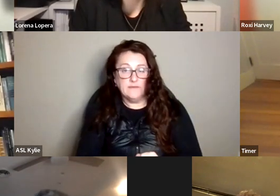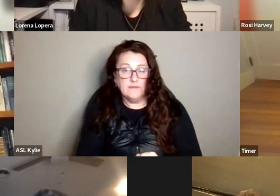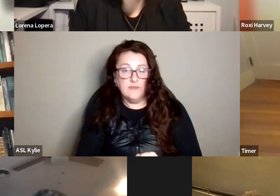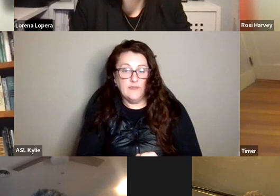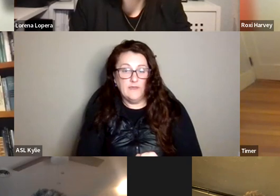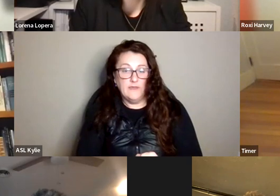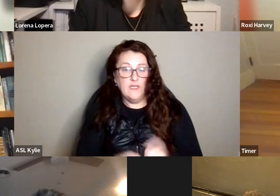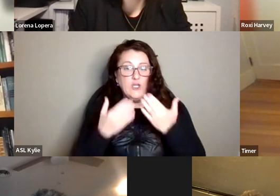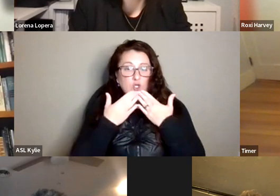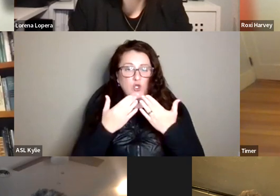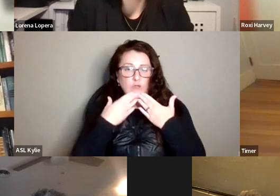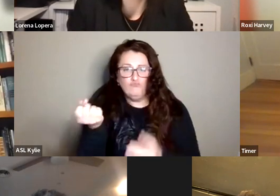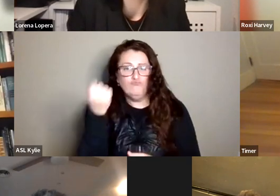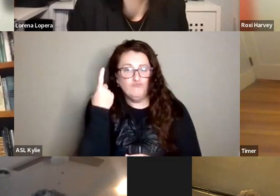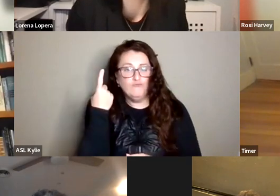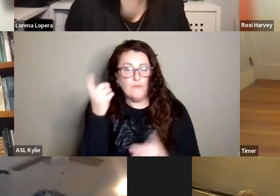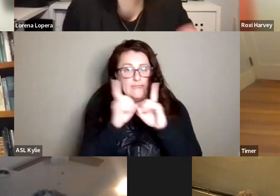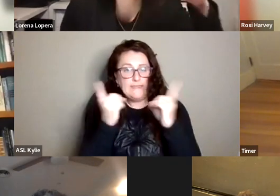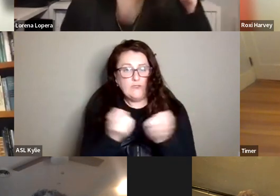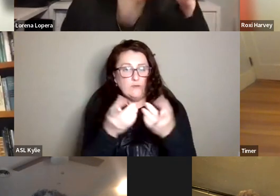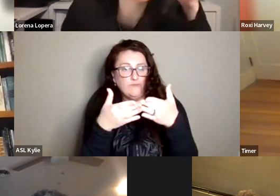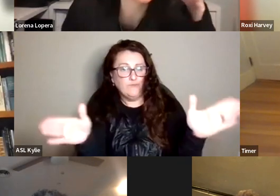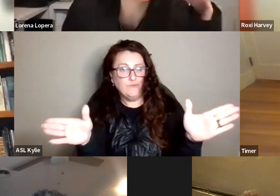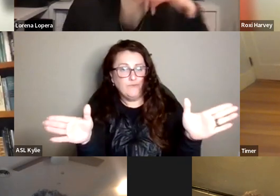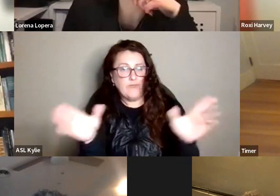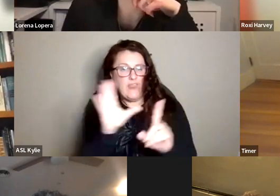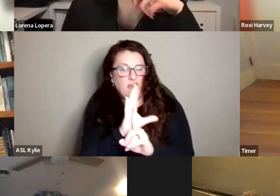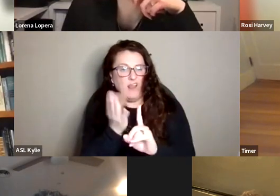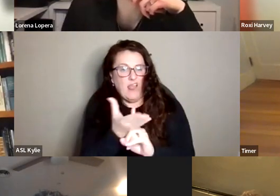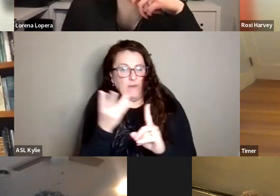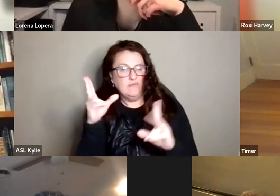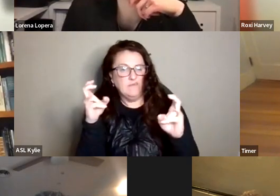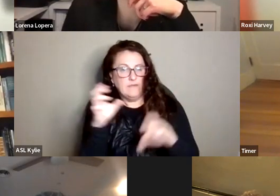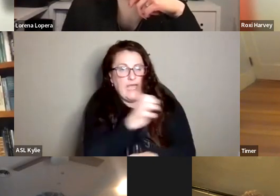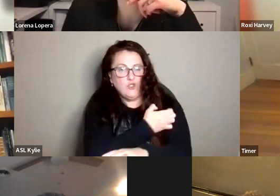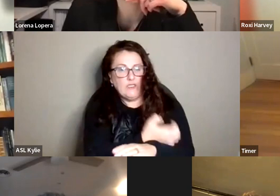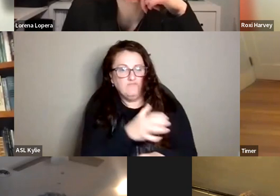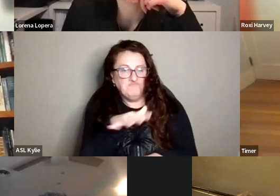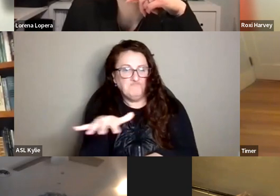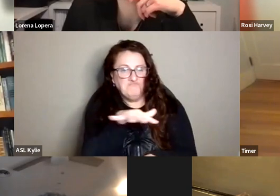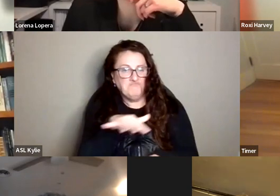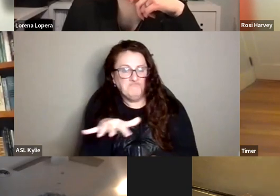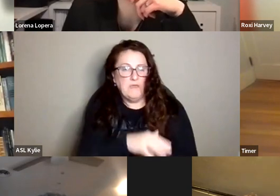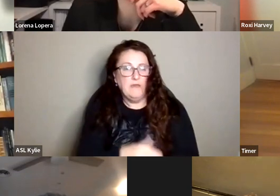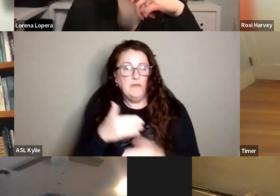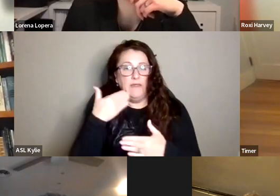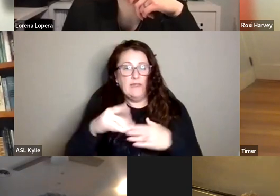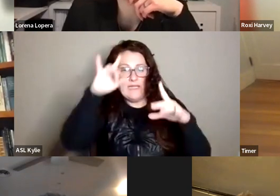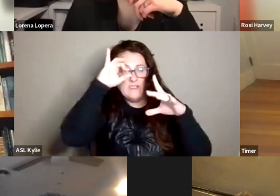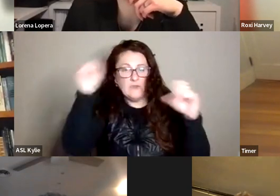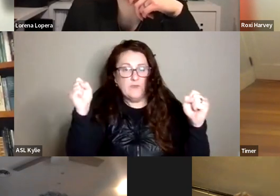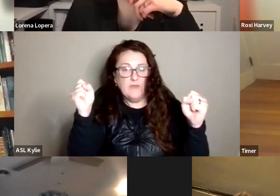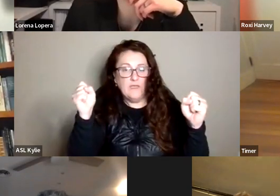a good understanding of the district and the climate. The next superintendent